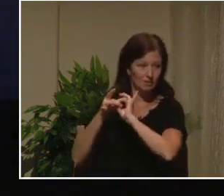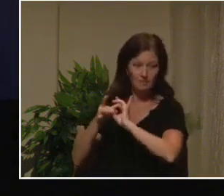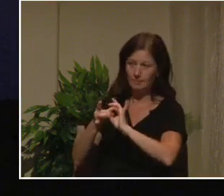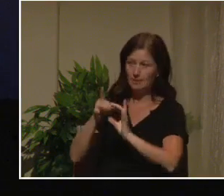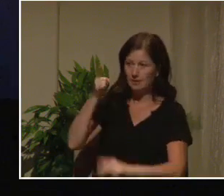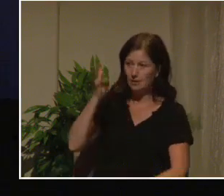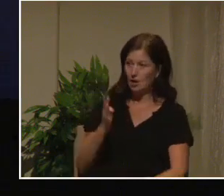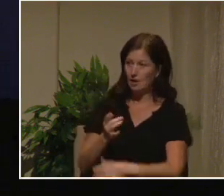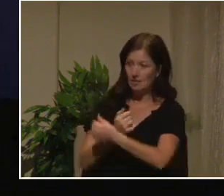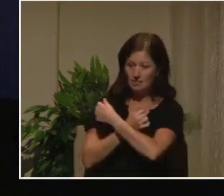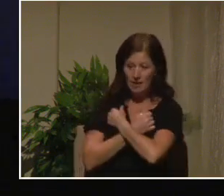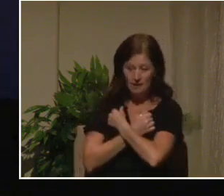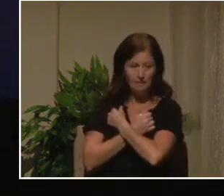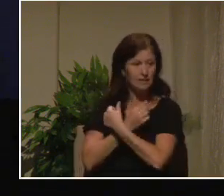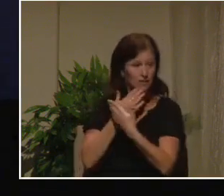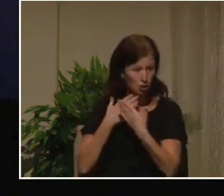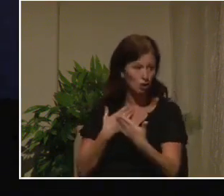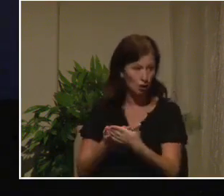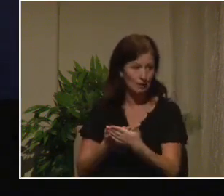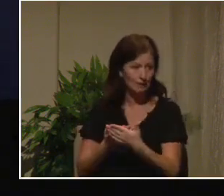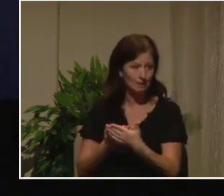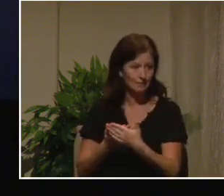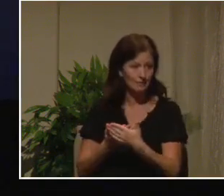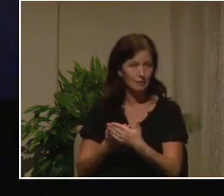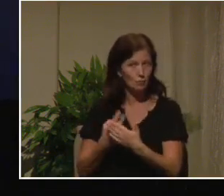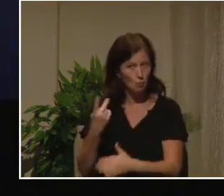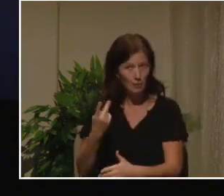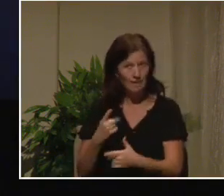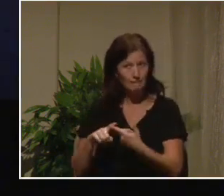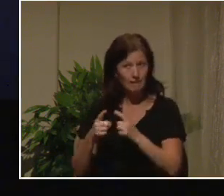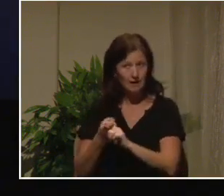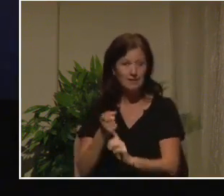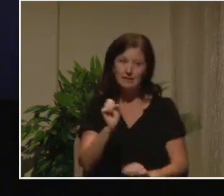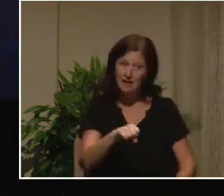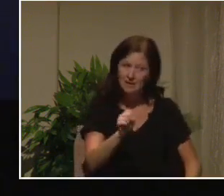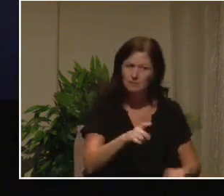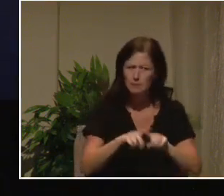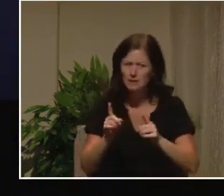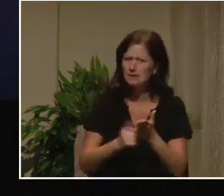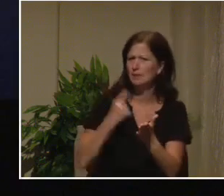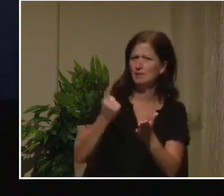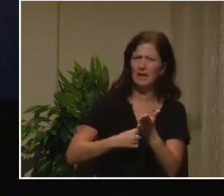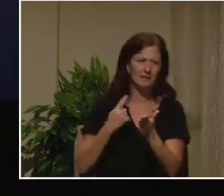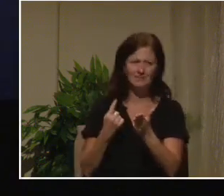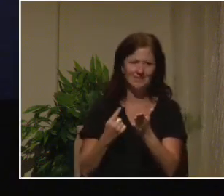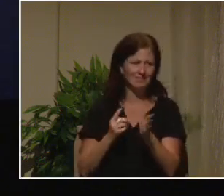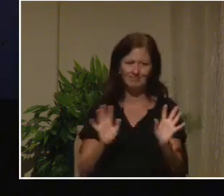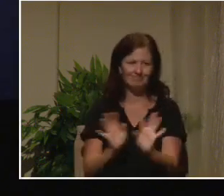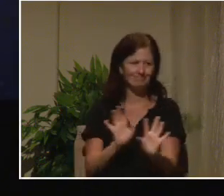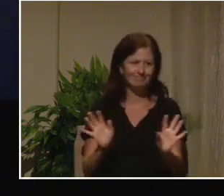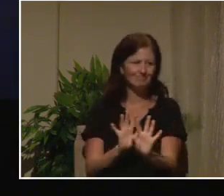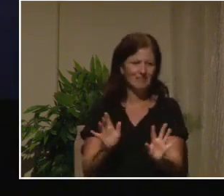God, and that's all well and good. But sometimes we get to the place where